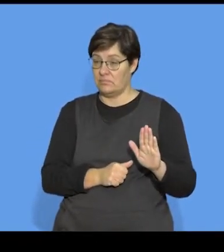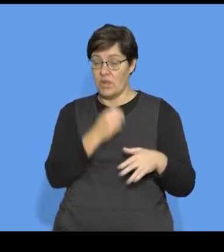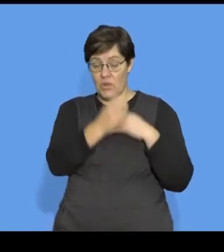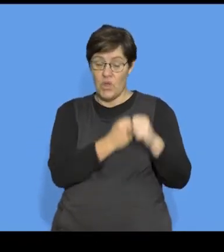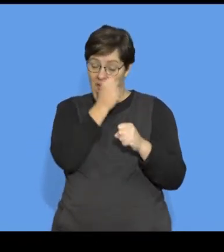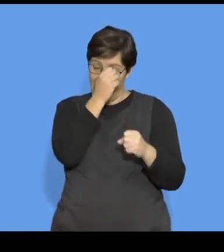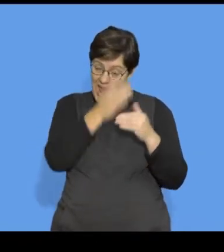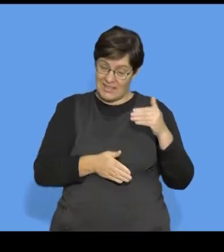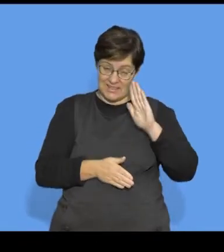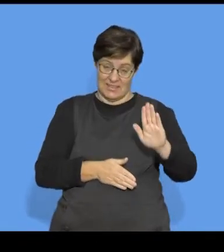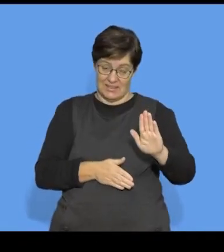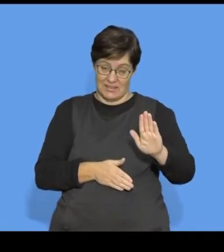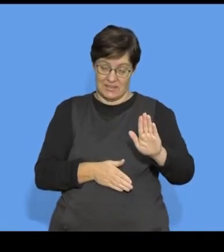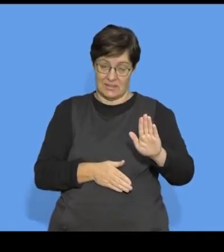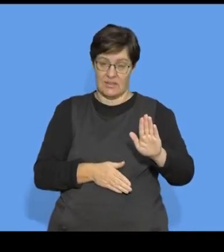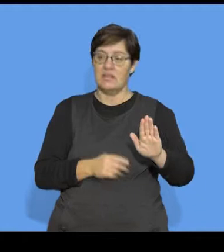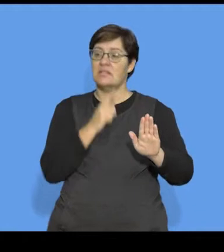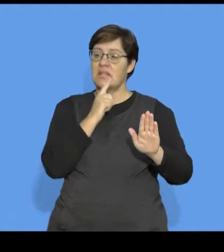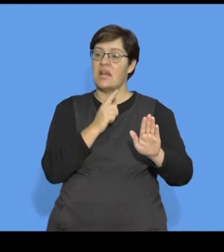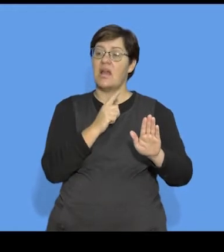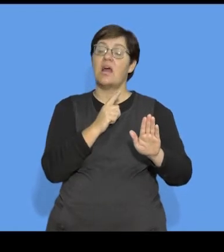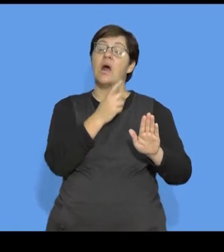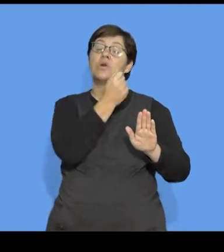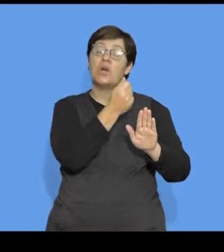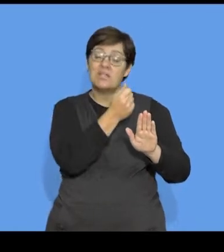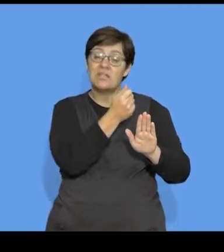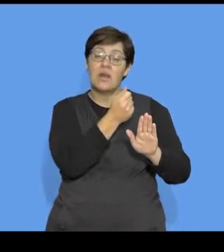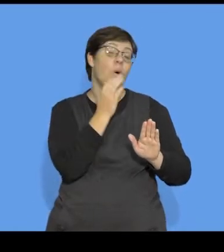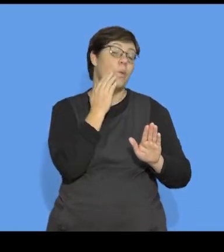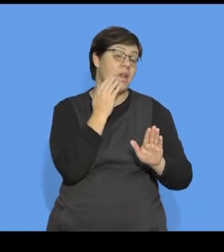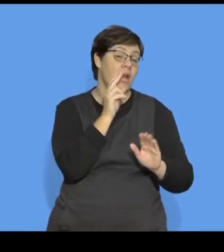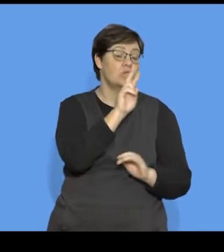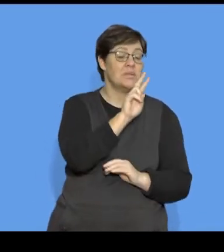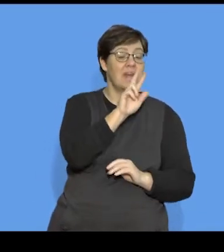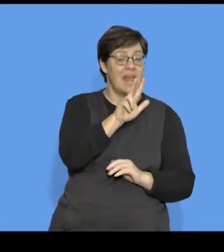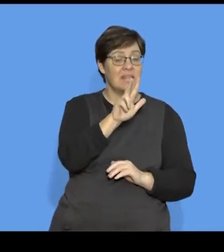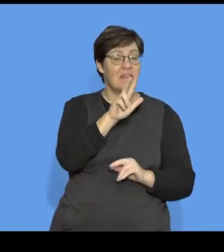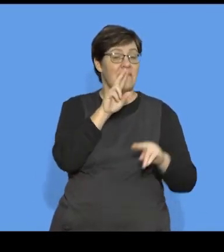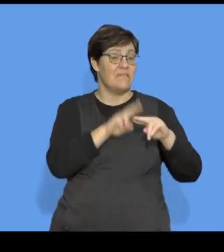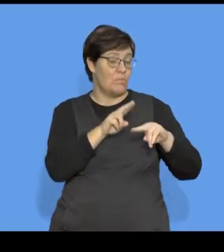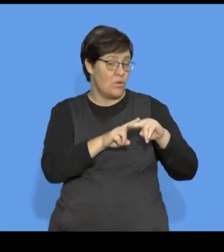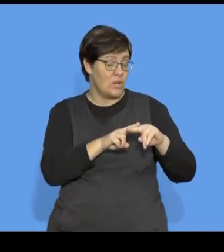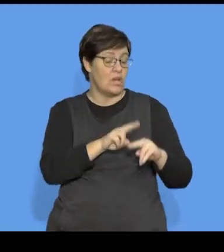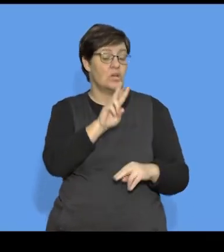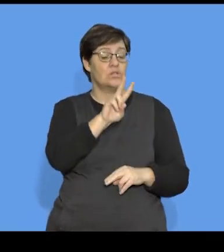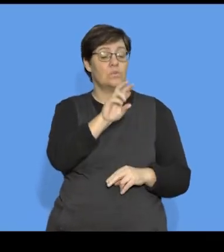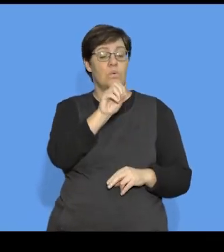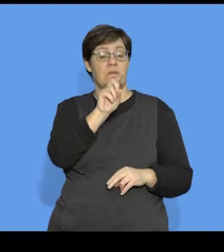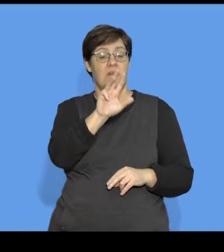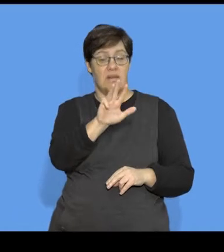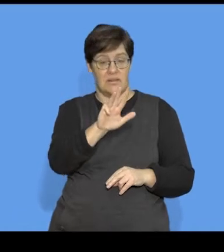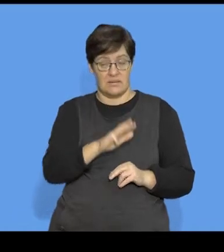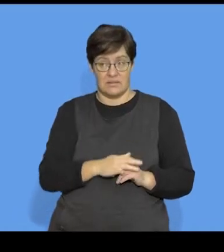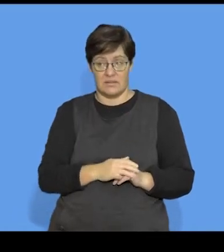important. Notice it says here, at cost on the 28th of February 2019. And